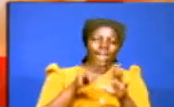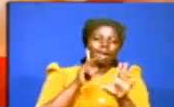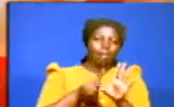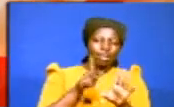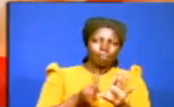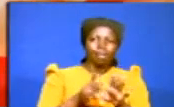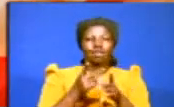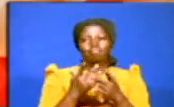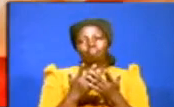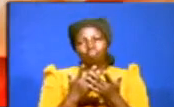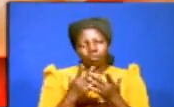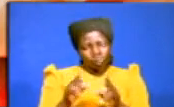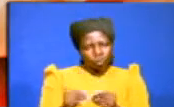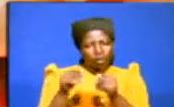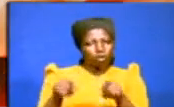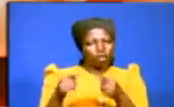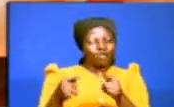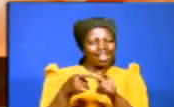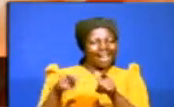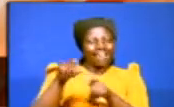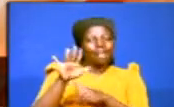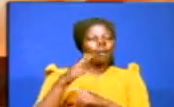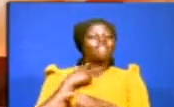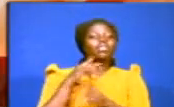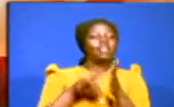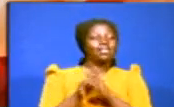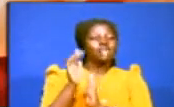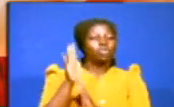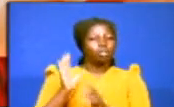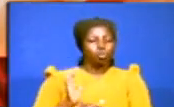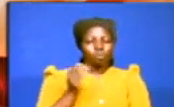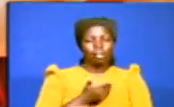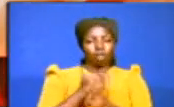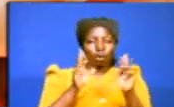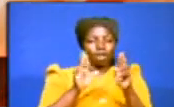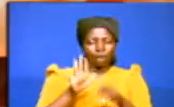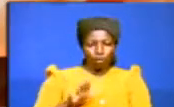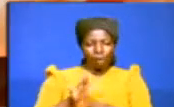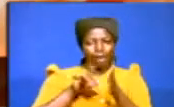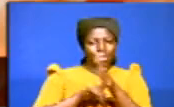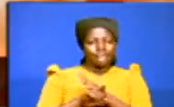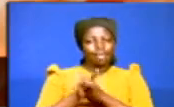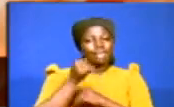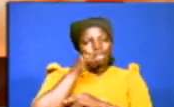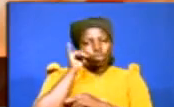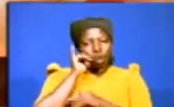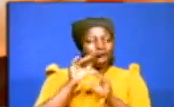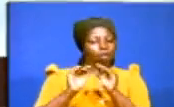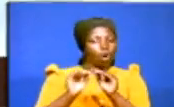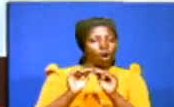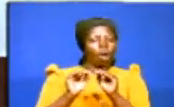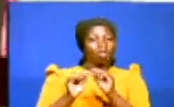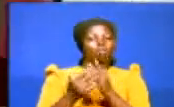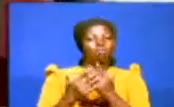voices in peace and security committees. Already a section of women in Isiolo are currently being equipped with mediation skills.